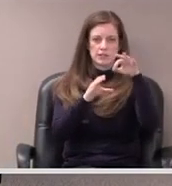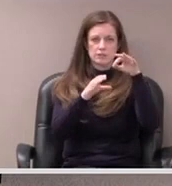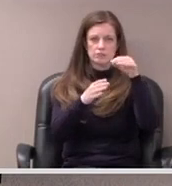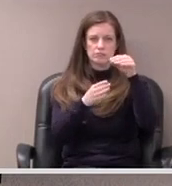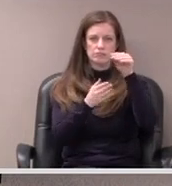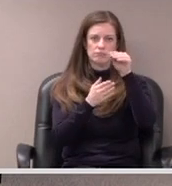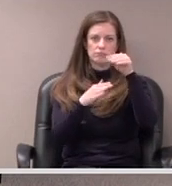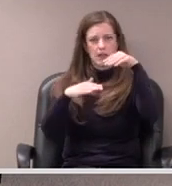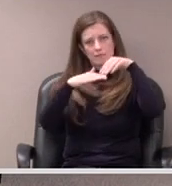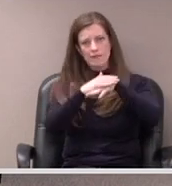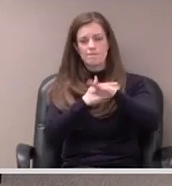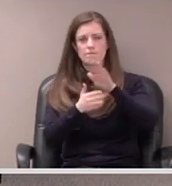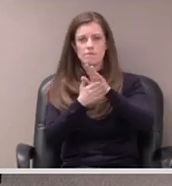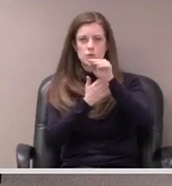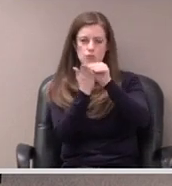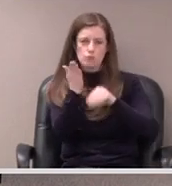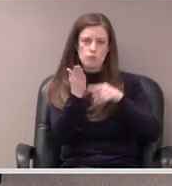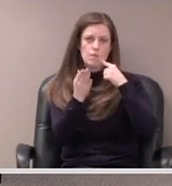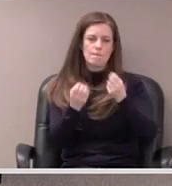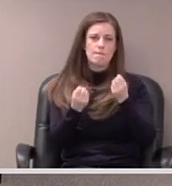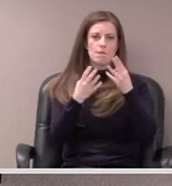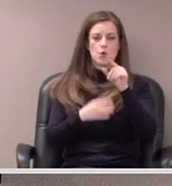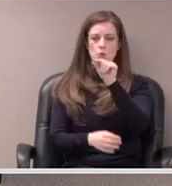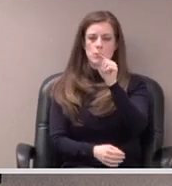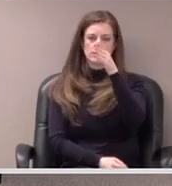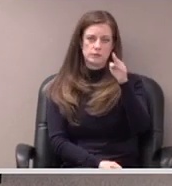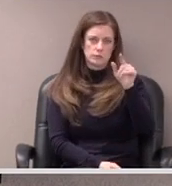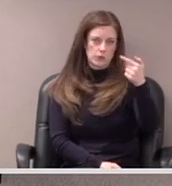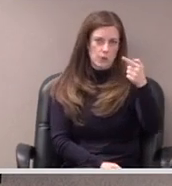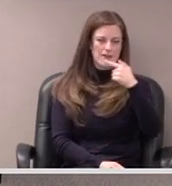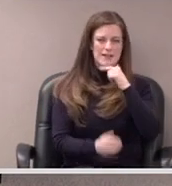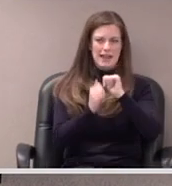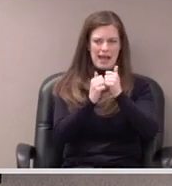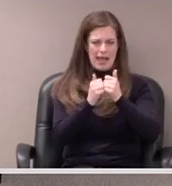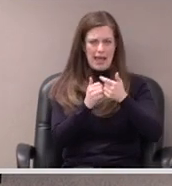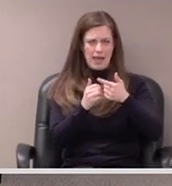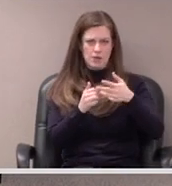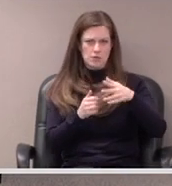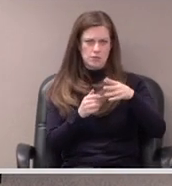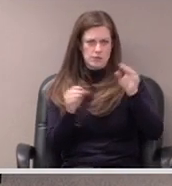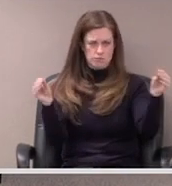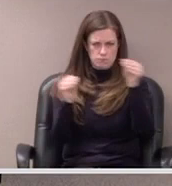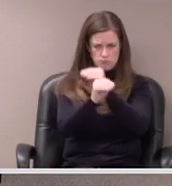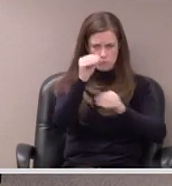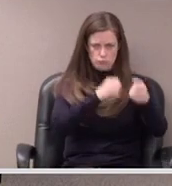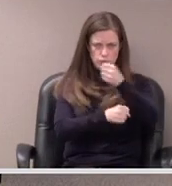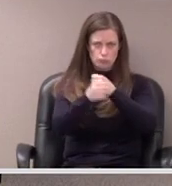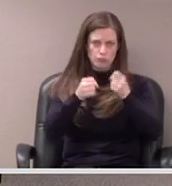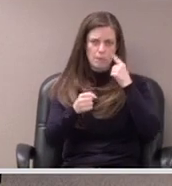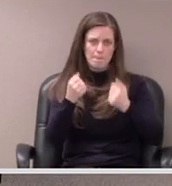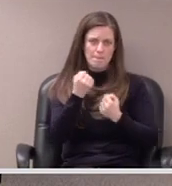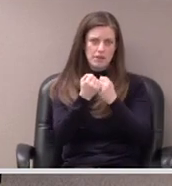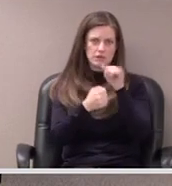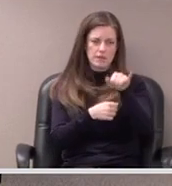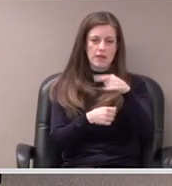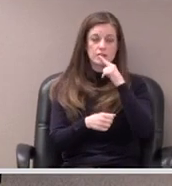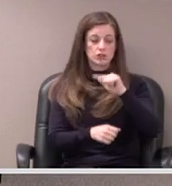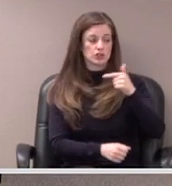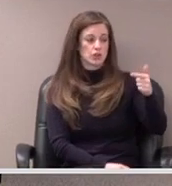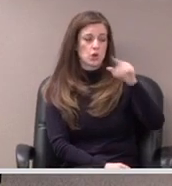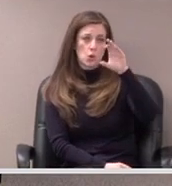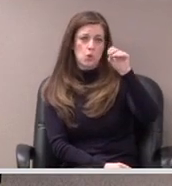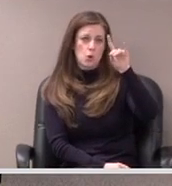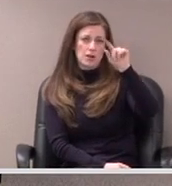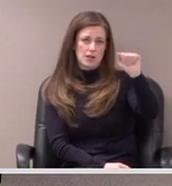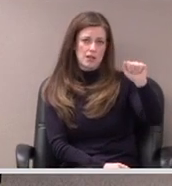and then the second is how we allocate based on those enrollments. I will turn it over to Cordelia Harden, who will